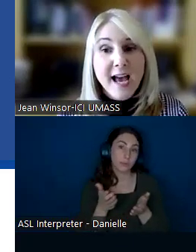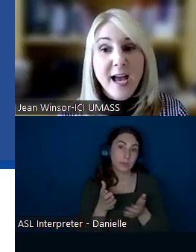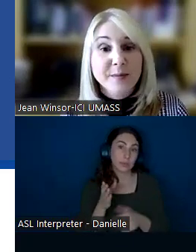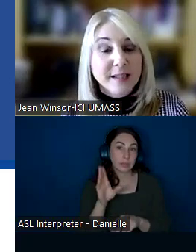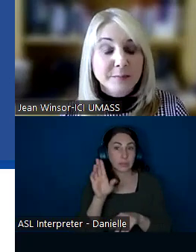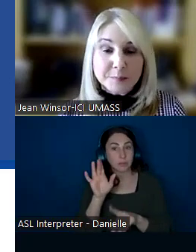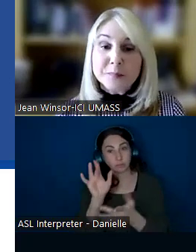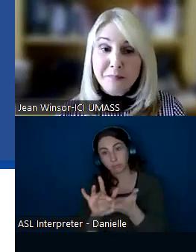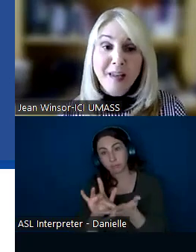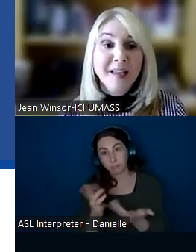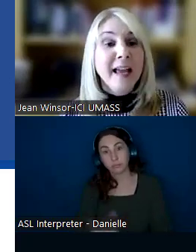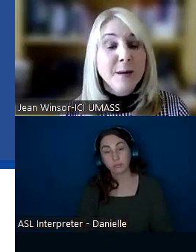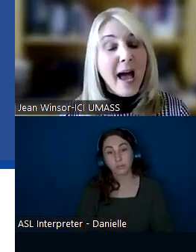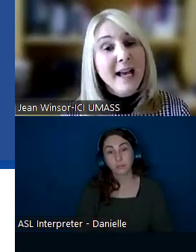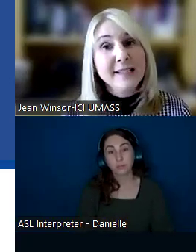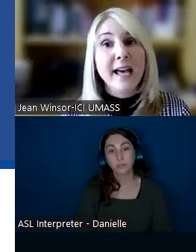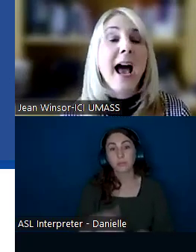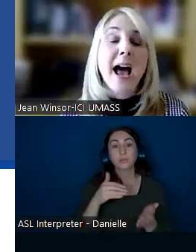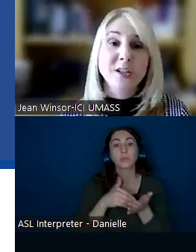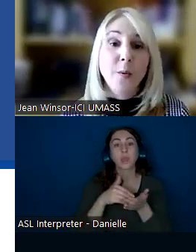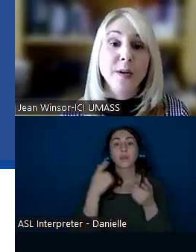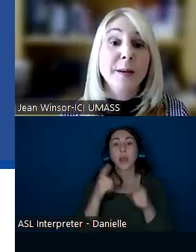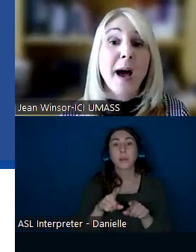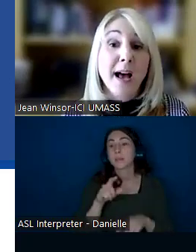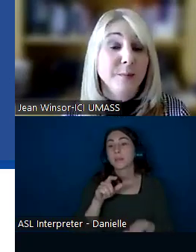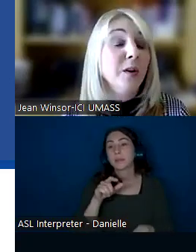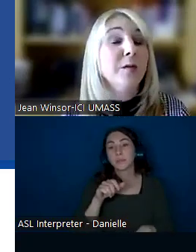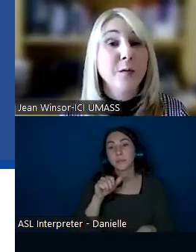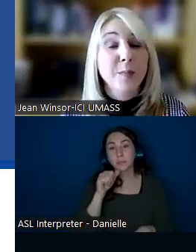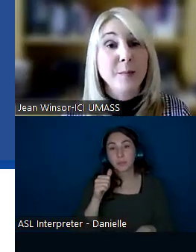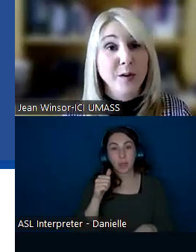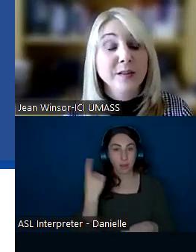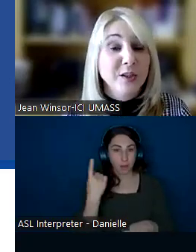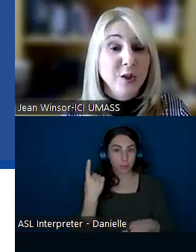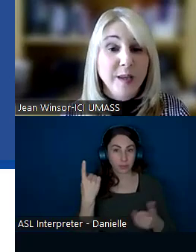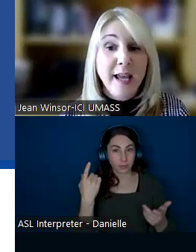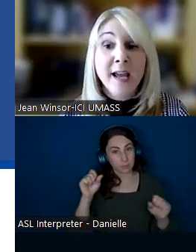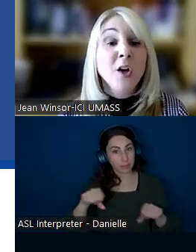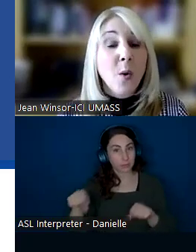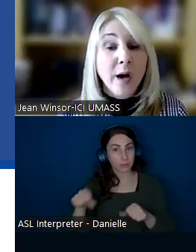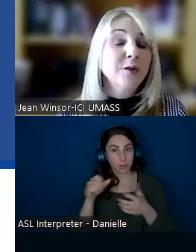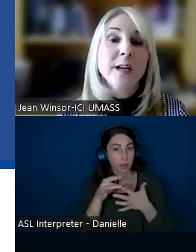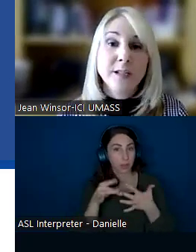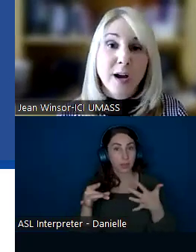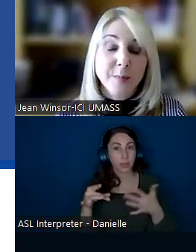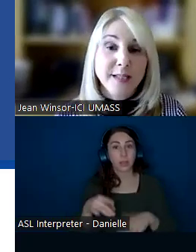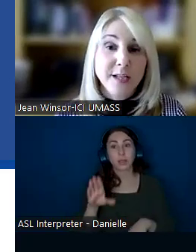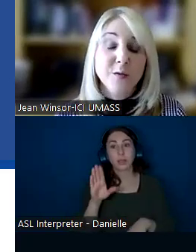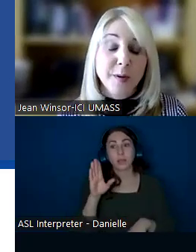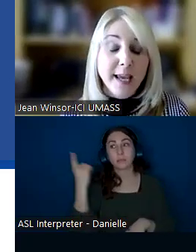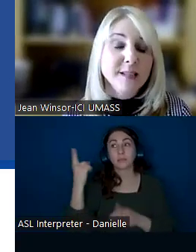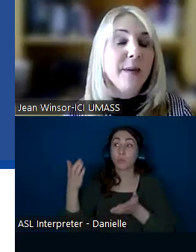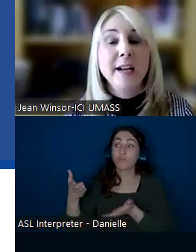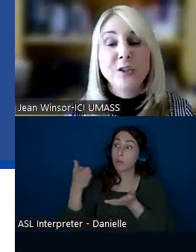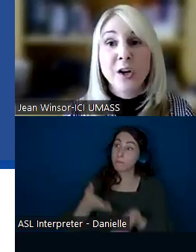lot of times, in the past, that hasn't always been possible for people to do. They go on a trusted recommendation